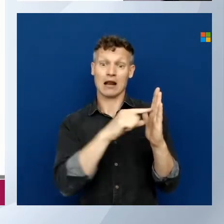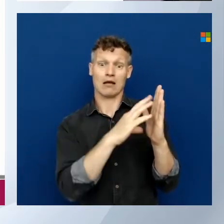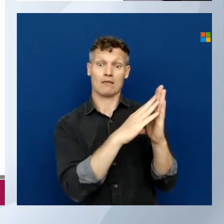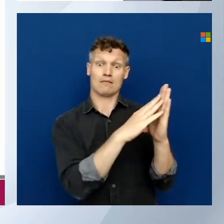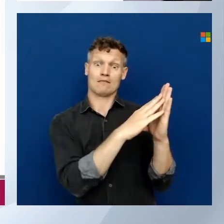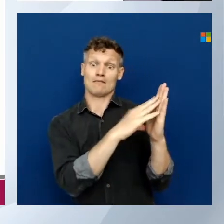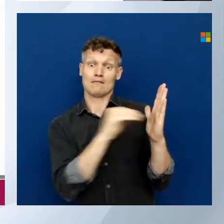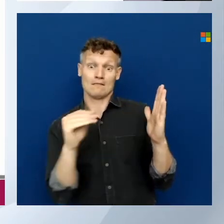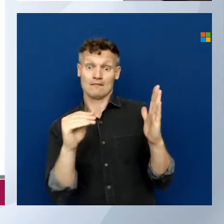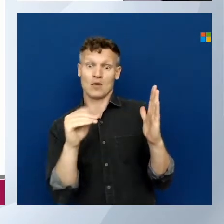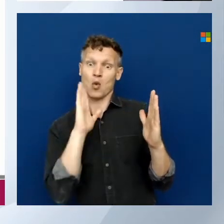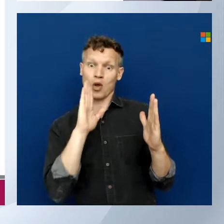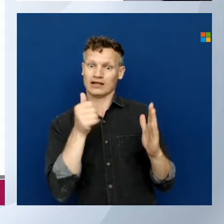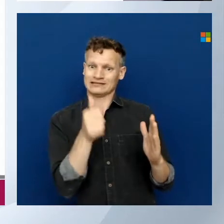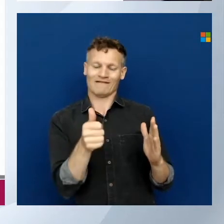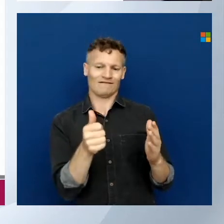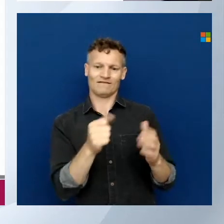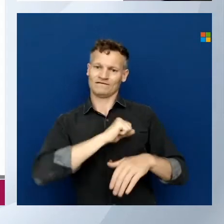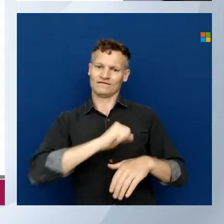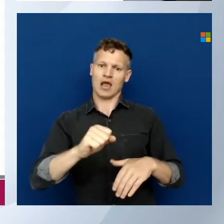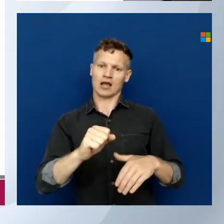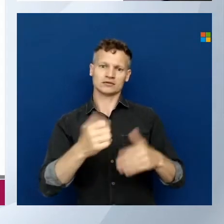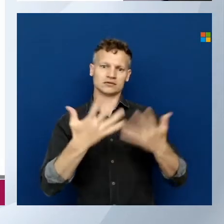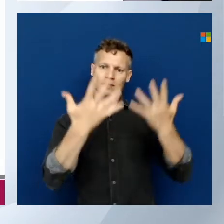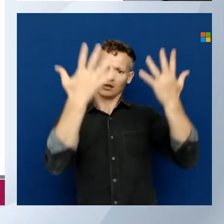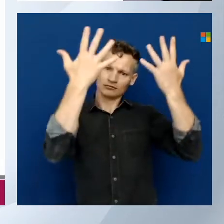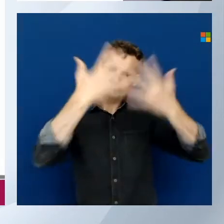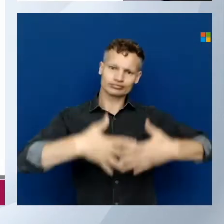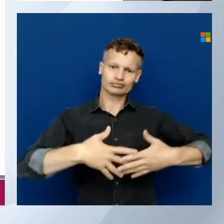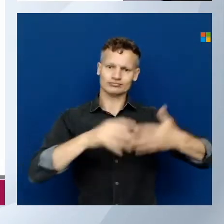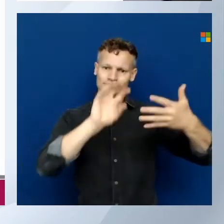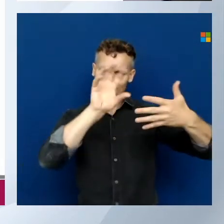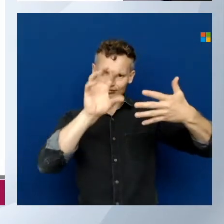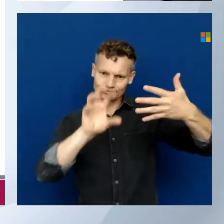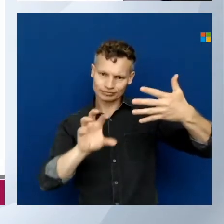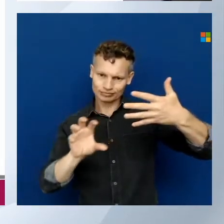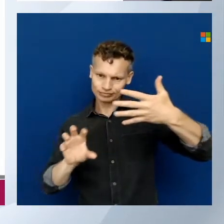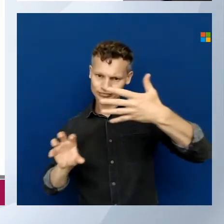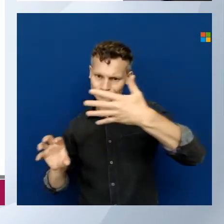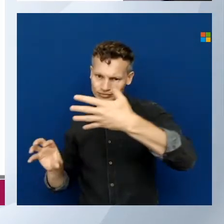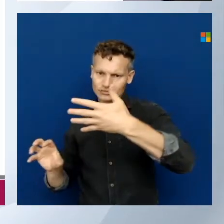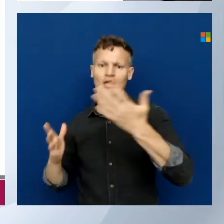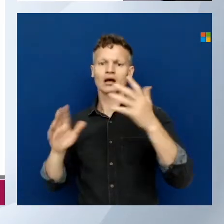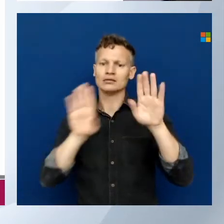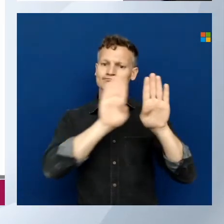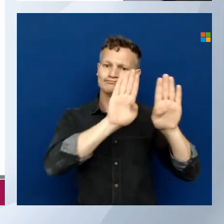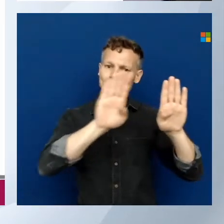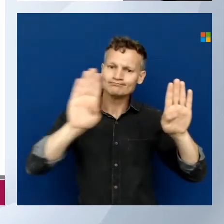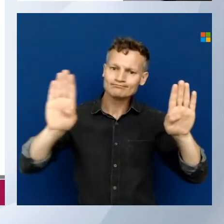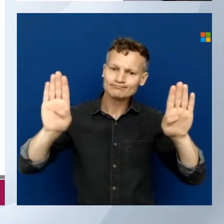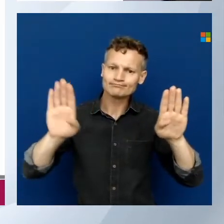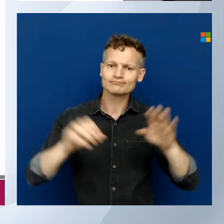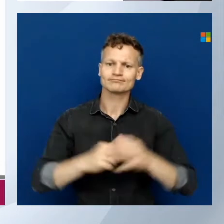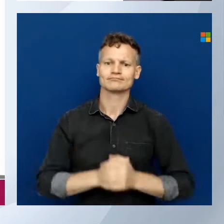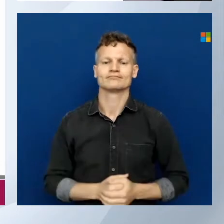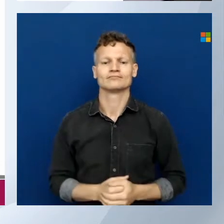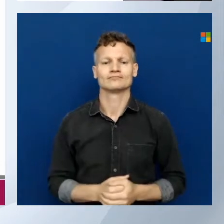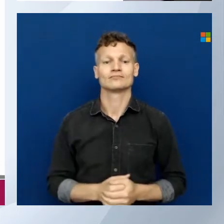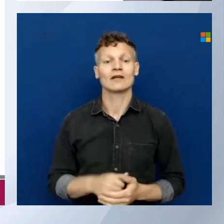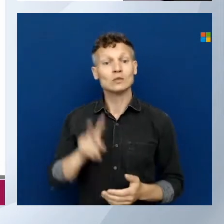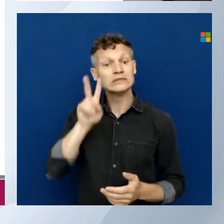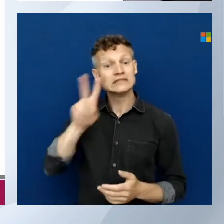If we're looking at the definition that Microsoft gives for ARM templates, you'll notice that it's